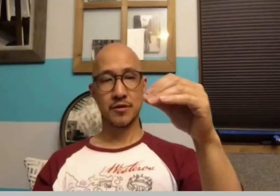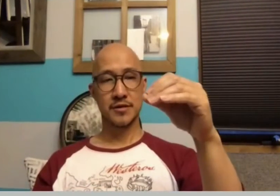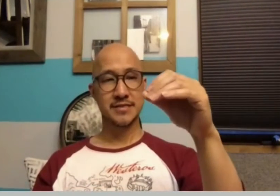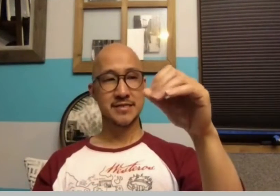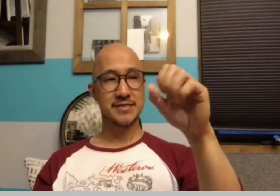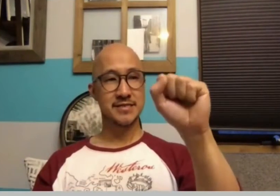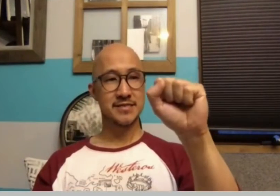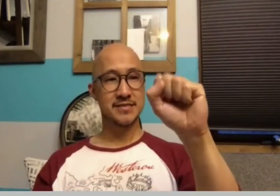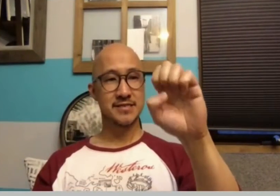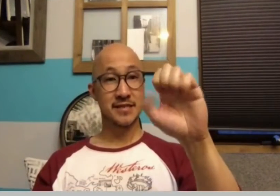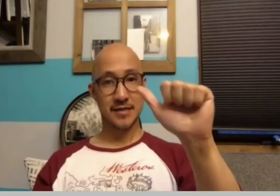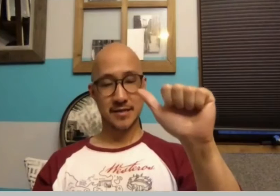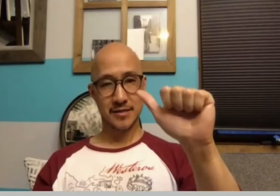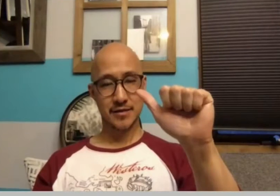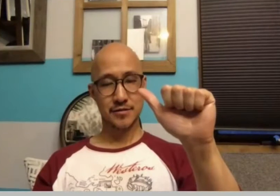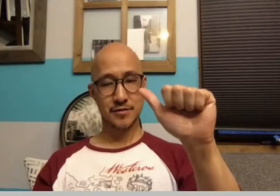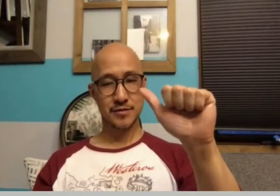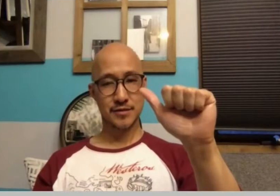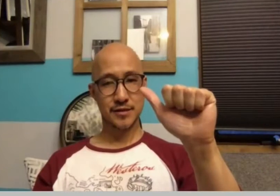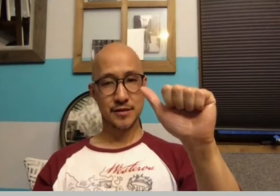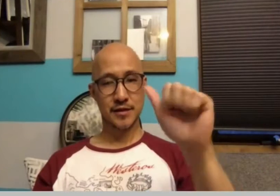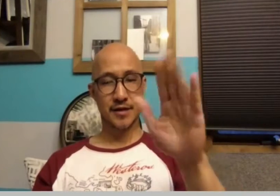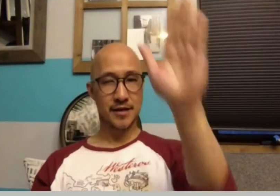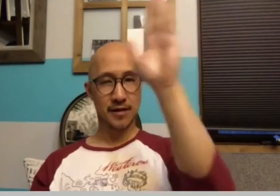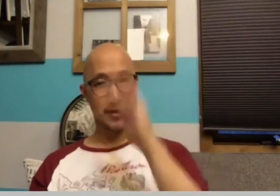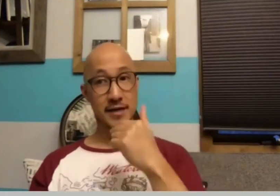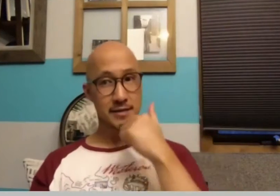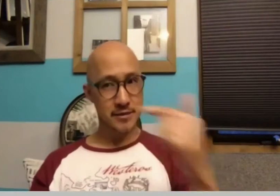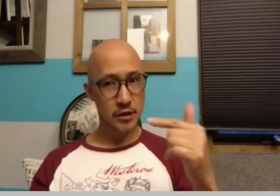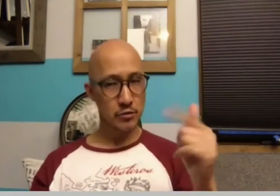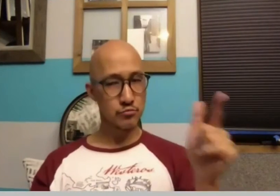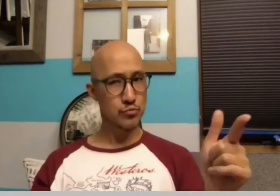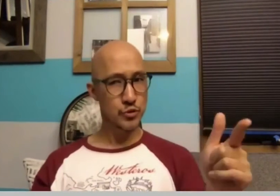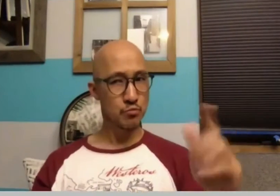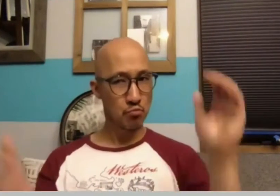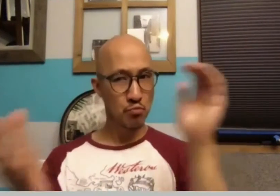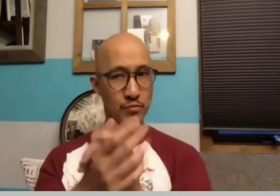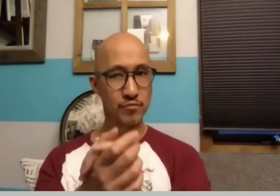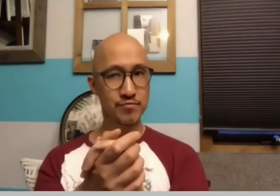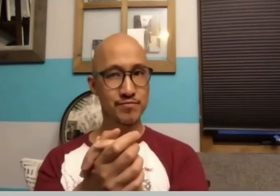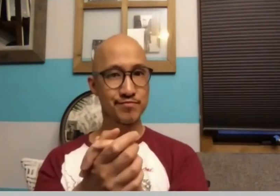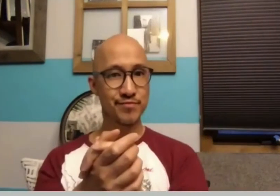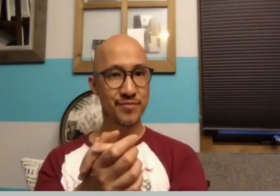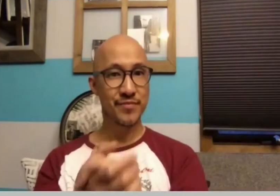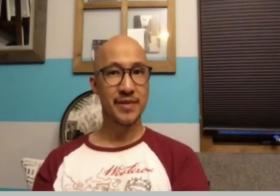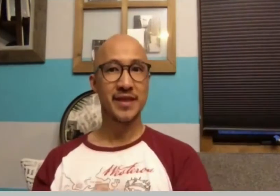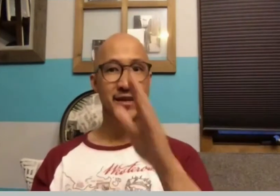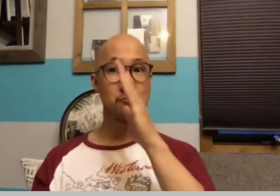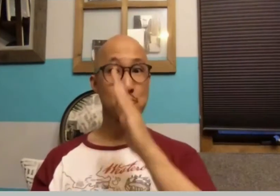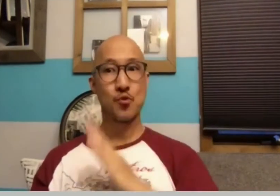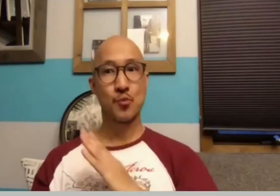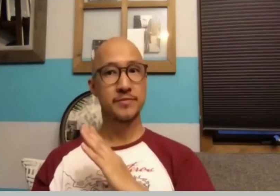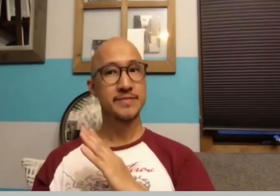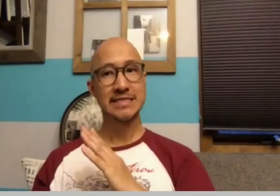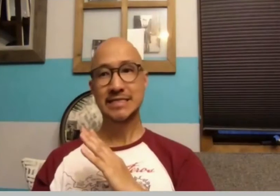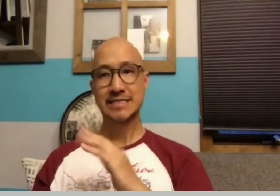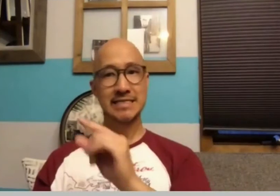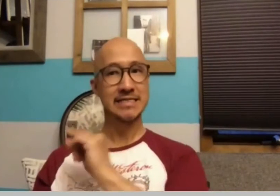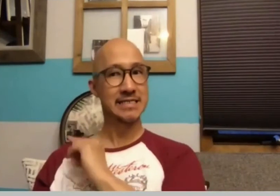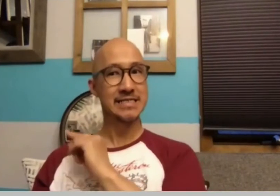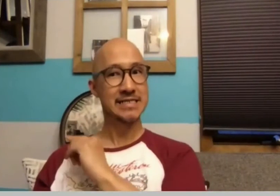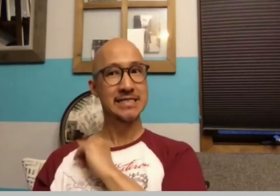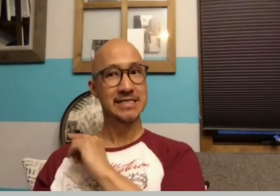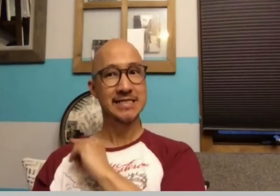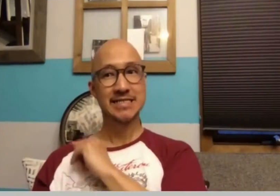does, in fact, become unfaithful. And God says, no, go get her, buy her back from her other men that she's